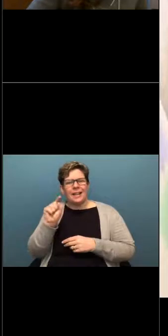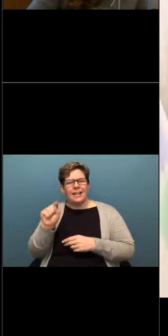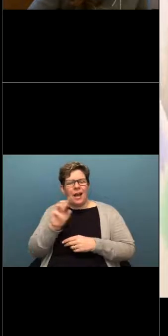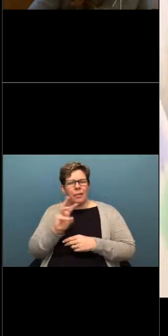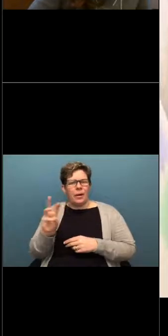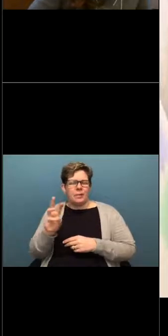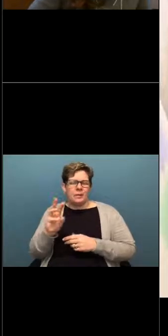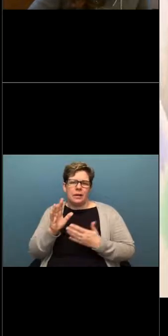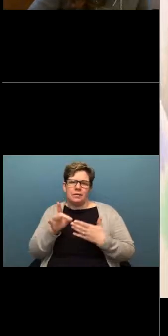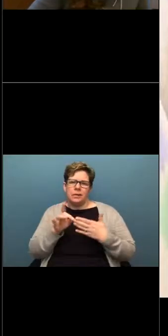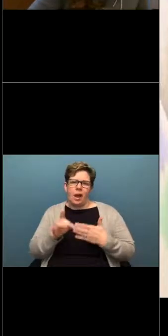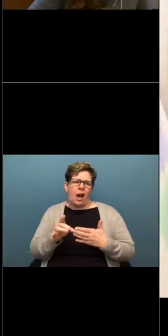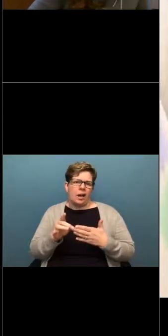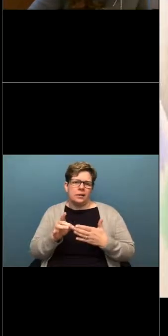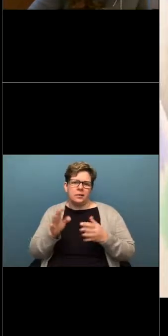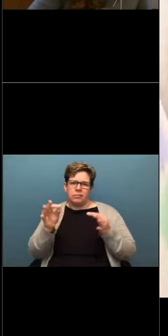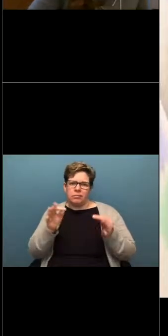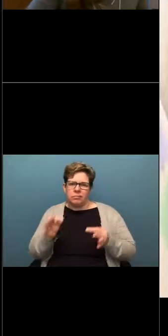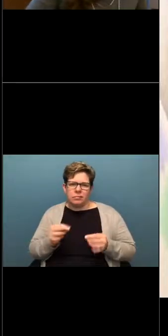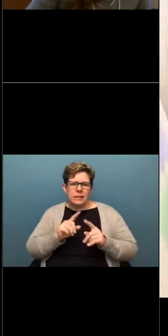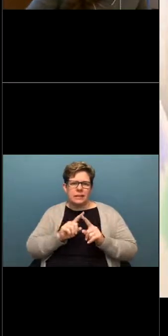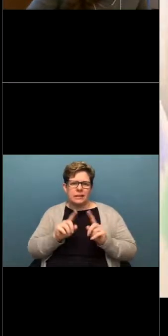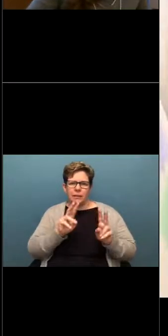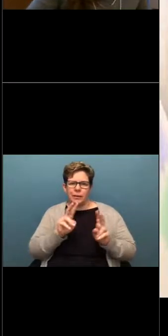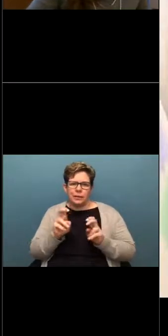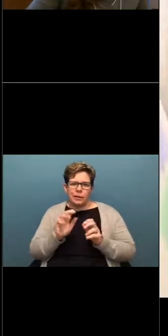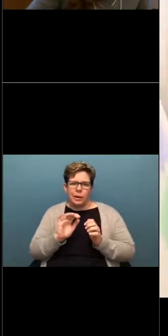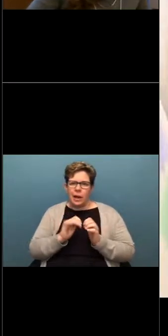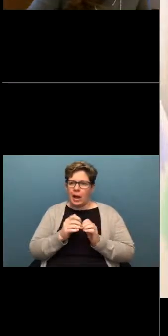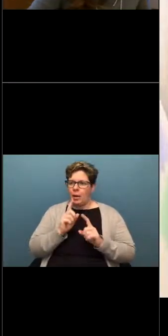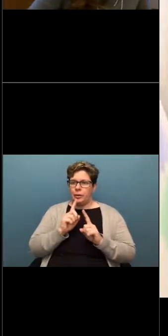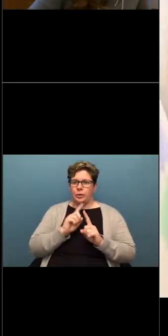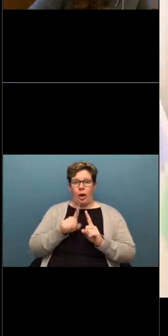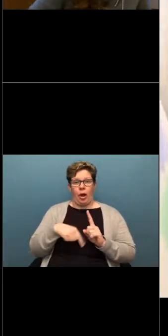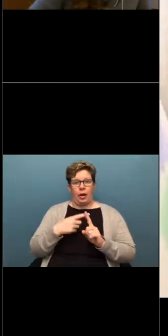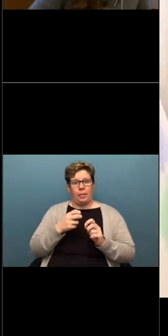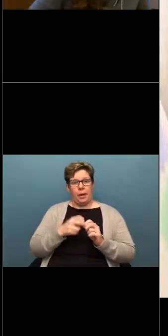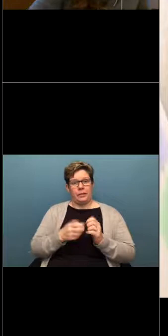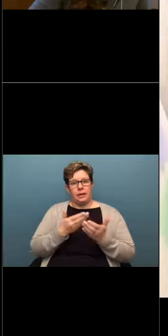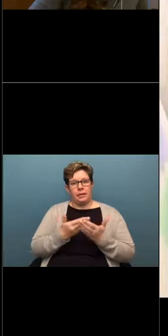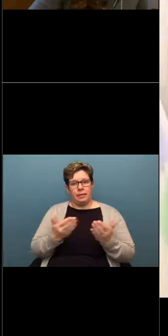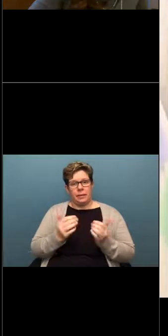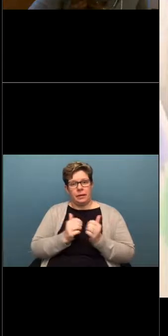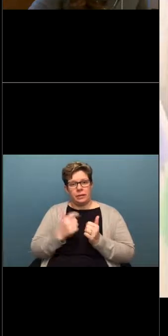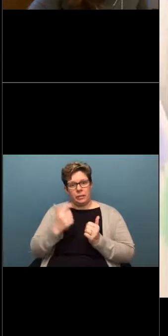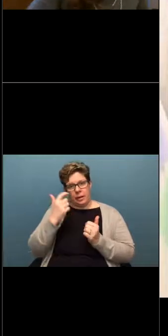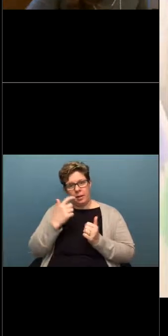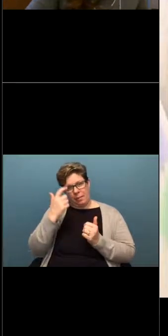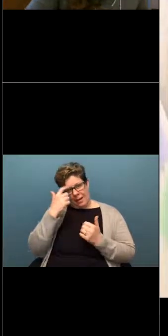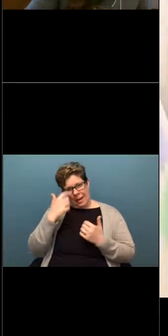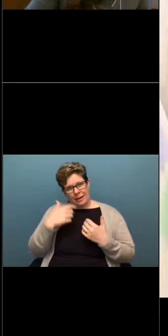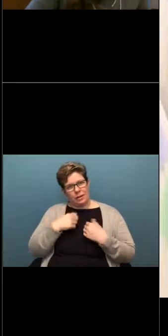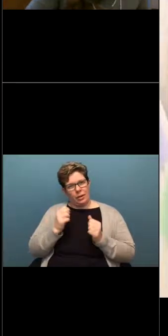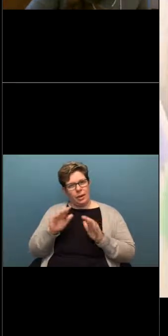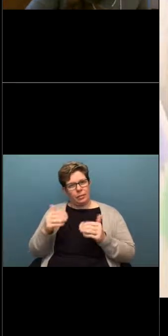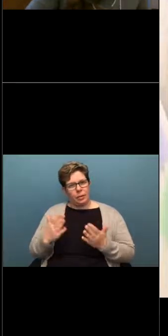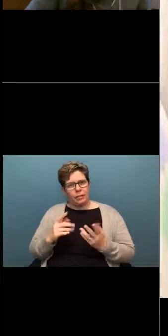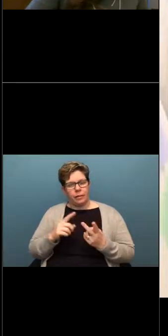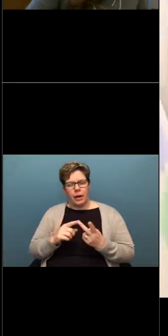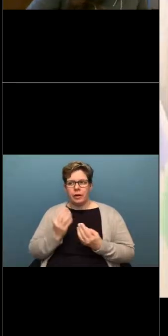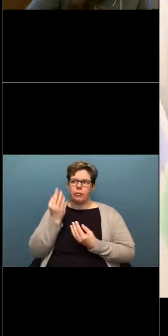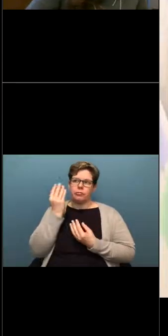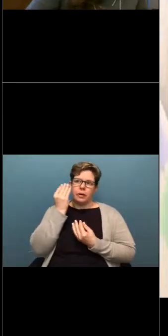on all sorts of different topics, like how to talk about difficult things with your mental health care provider, reflections